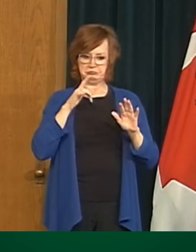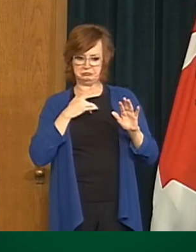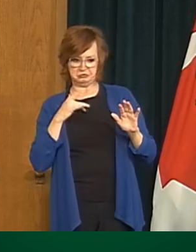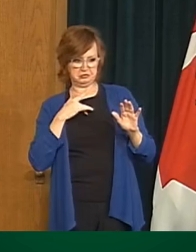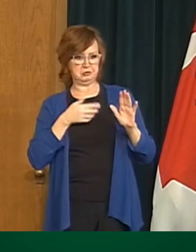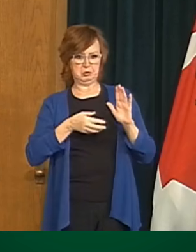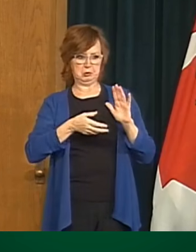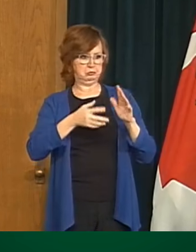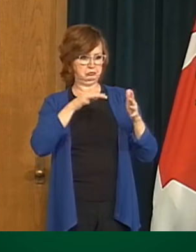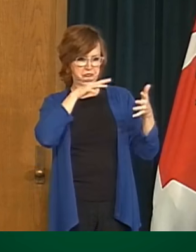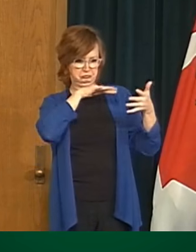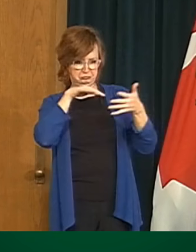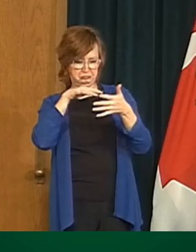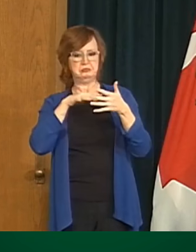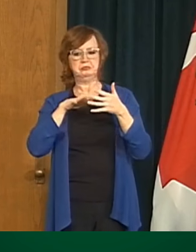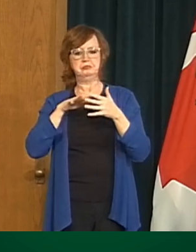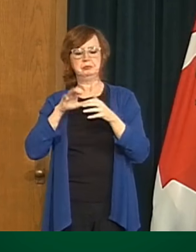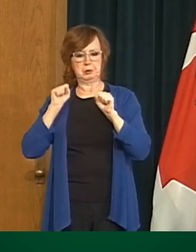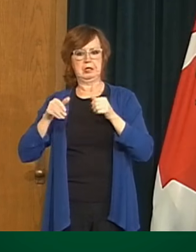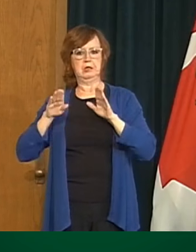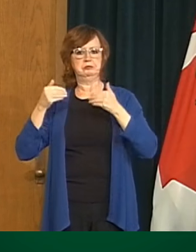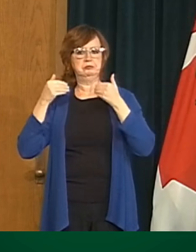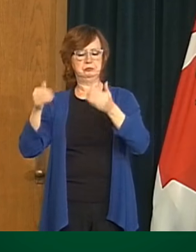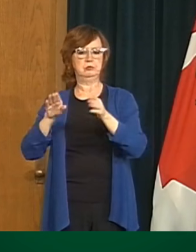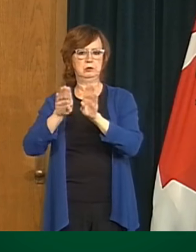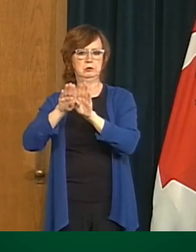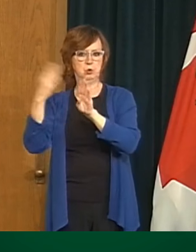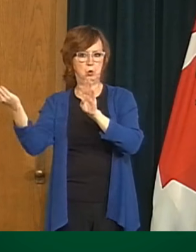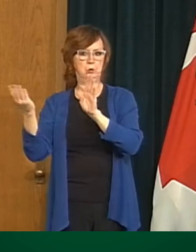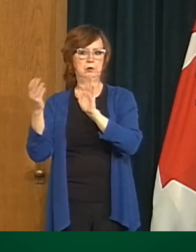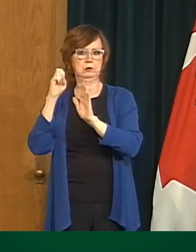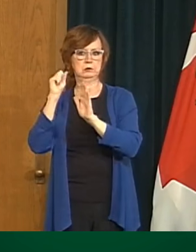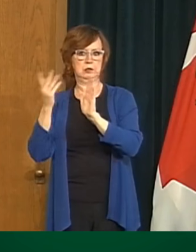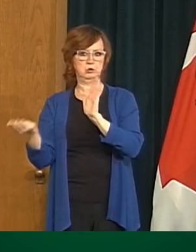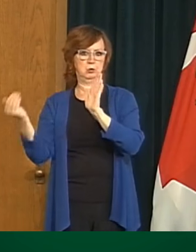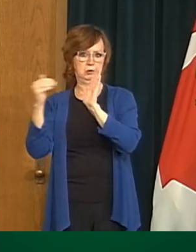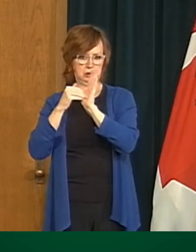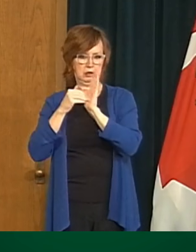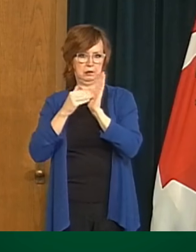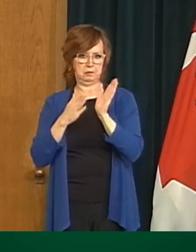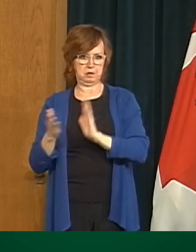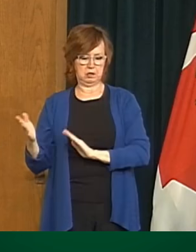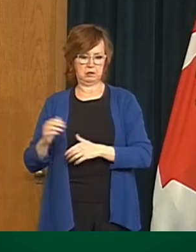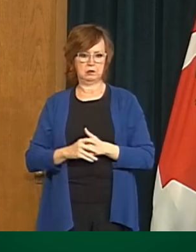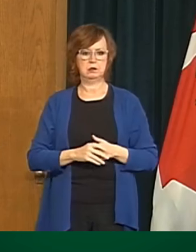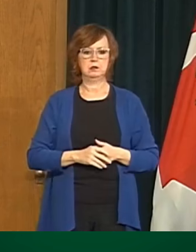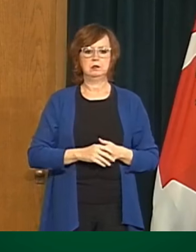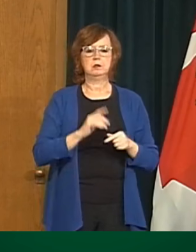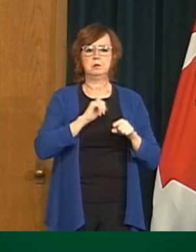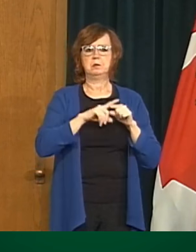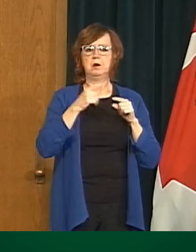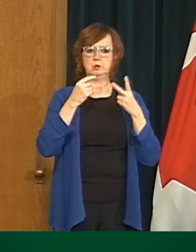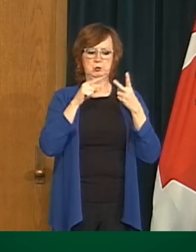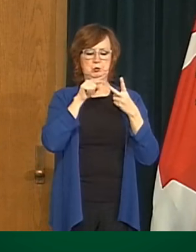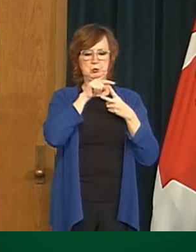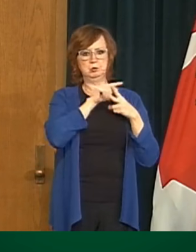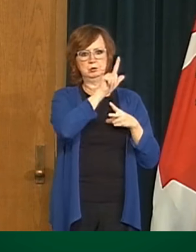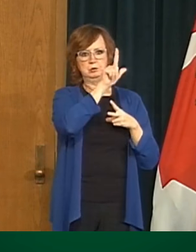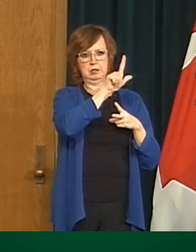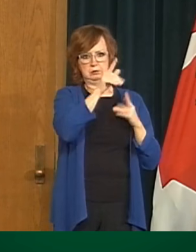of the situation in Lloydminster end of this week and early next week, but that outbreak seems to be at this point